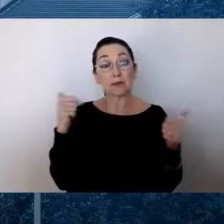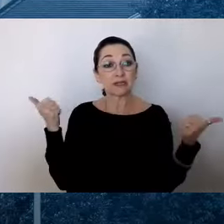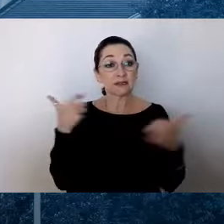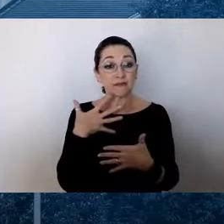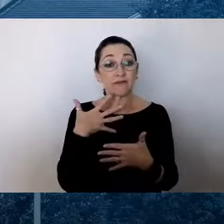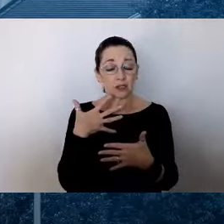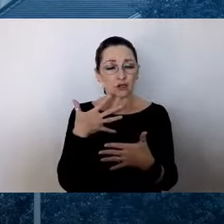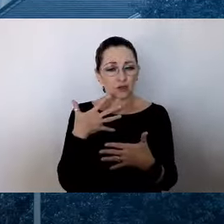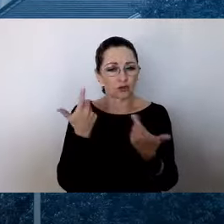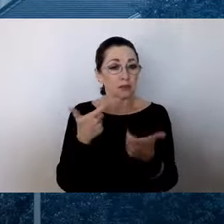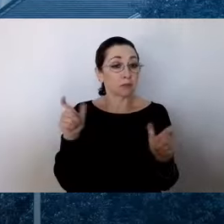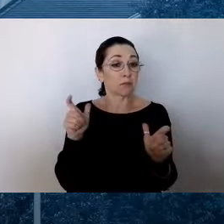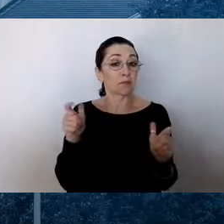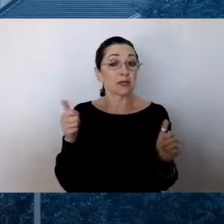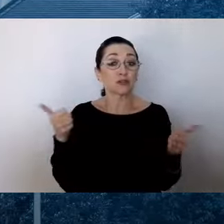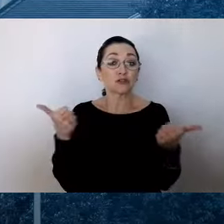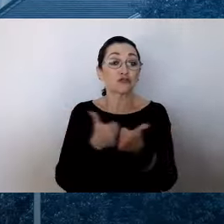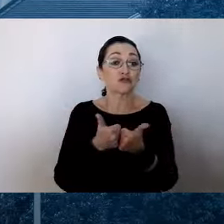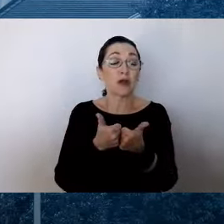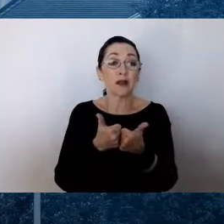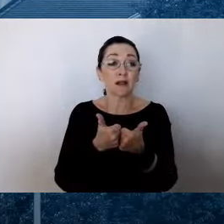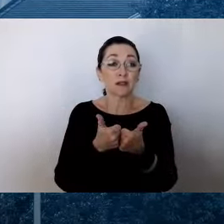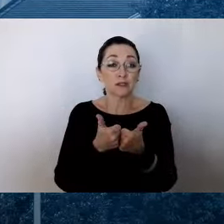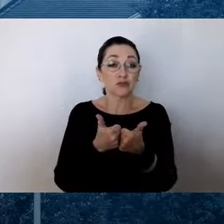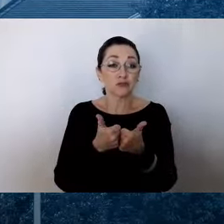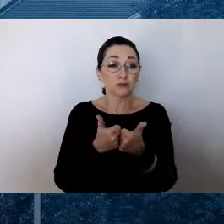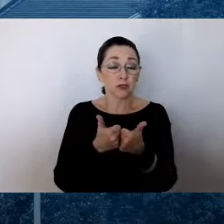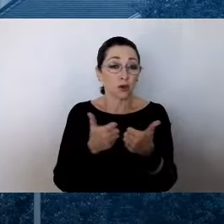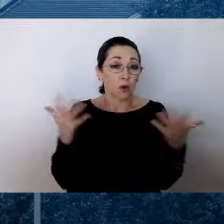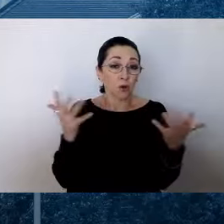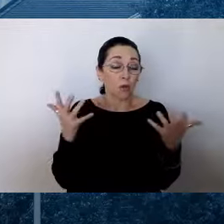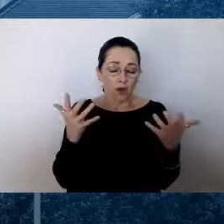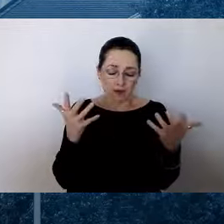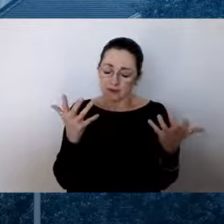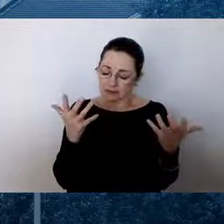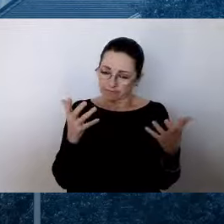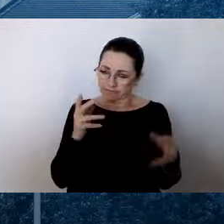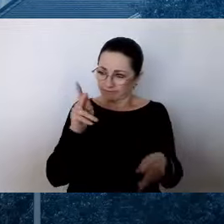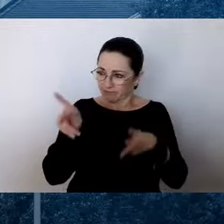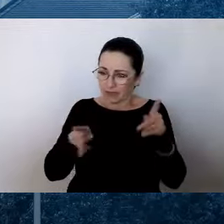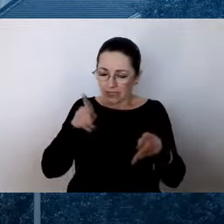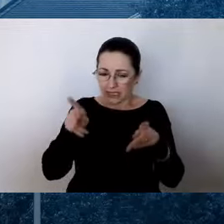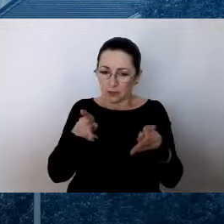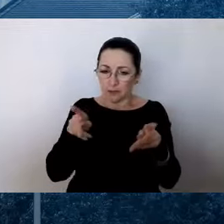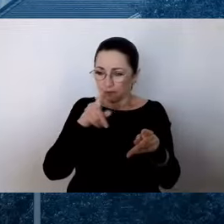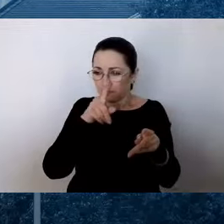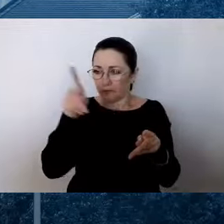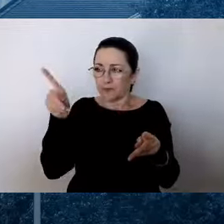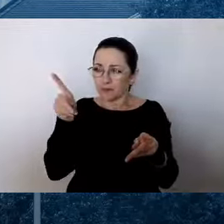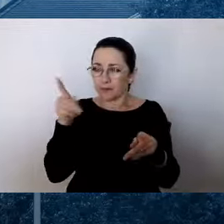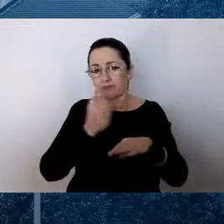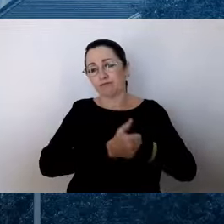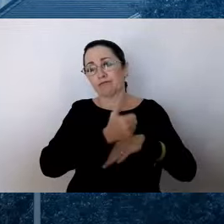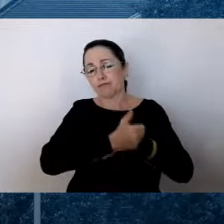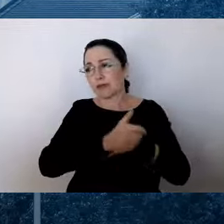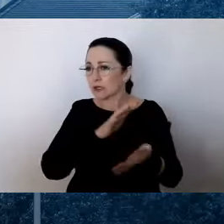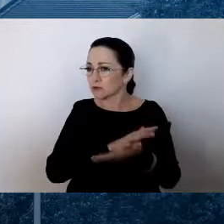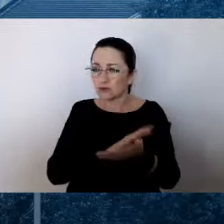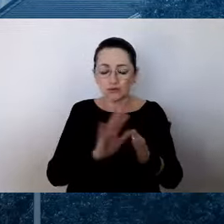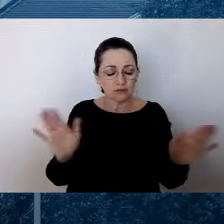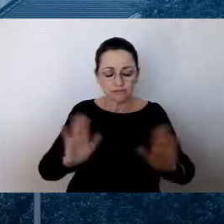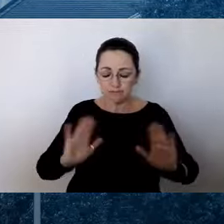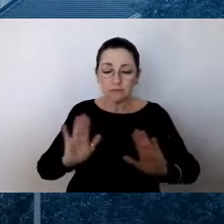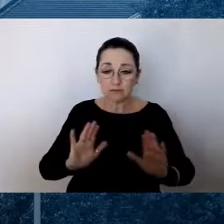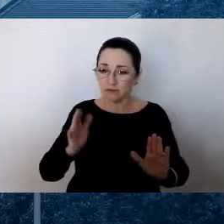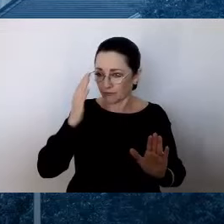biggest rationale to continue to have our students wearing masks while in school, because we know they're in very